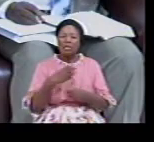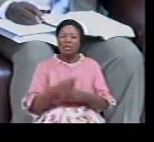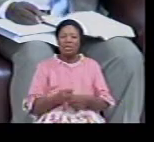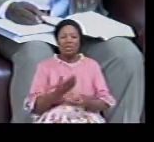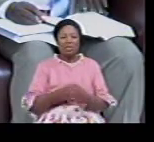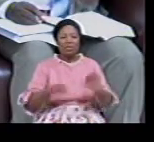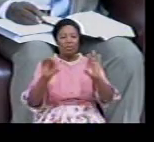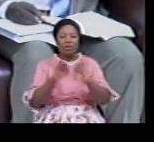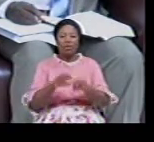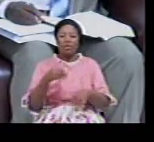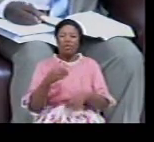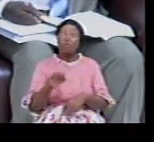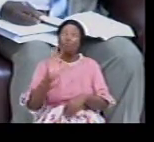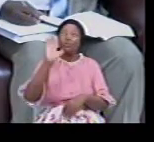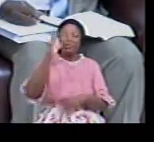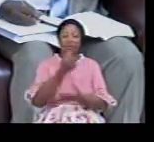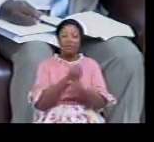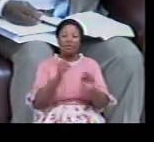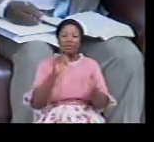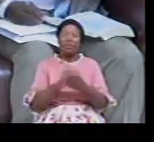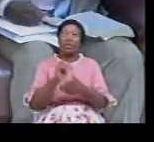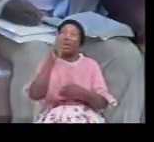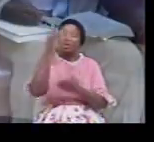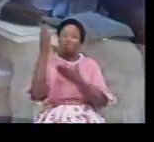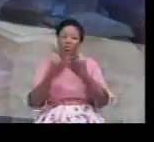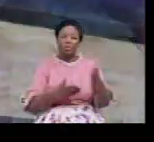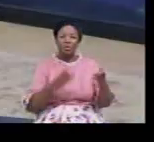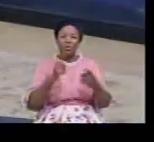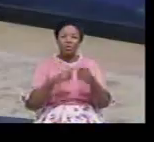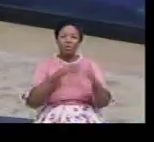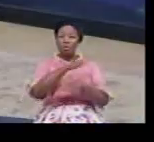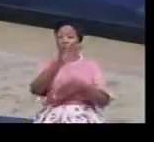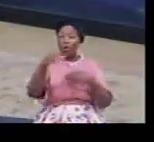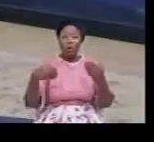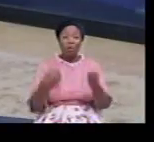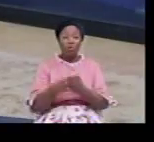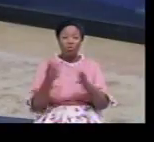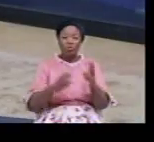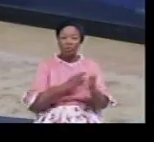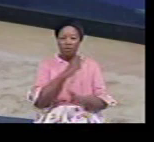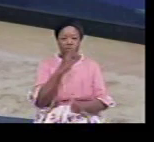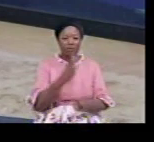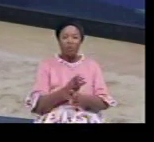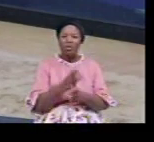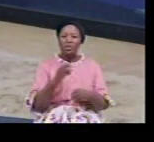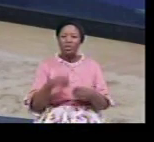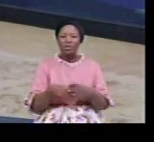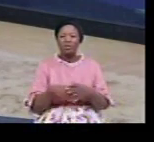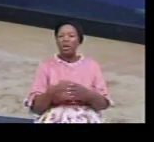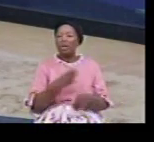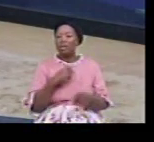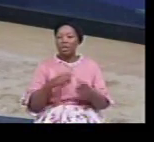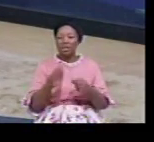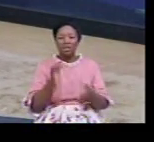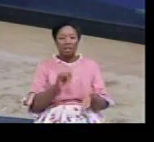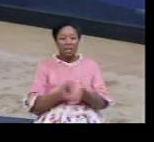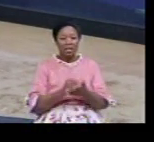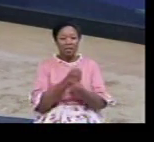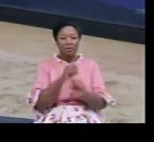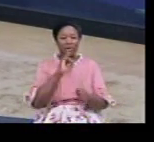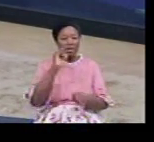he brought to the rest, to the whole world. The salvation is for everyone. The atonement is